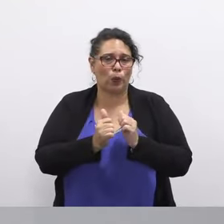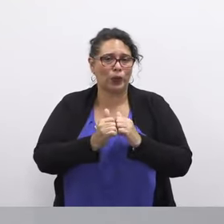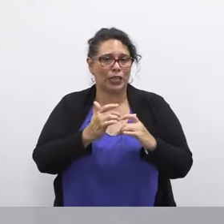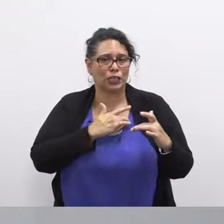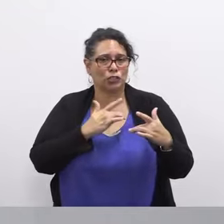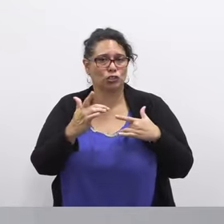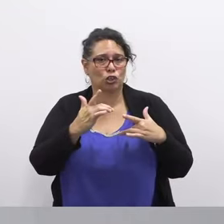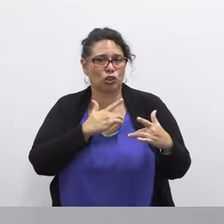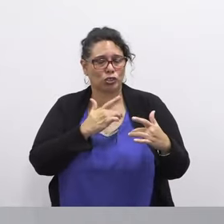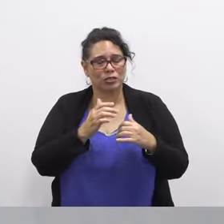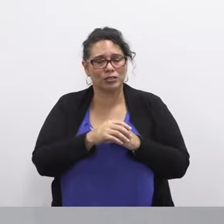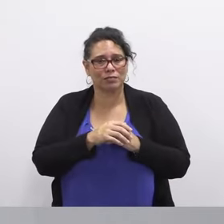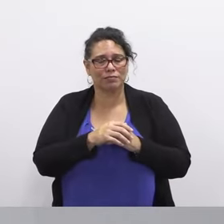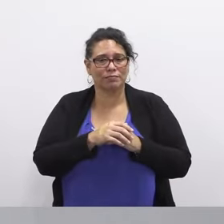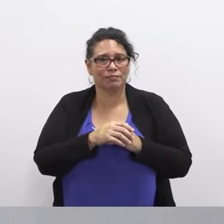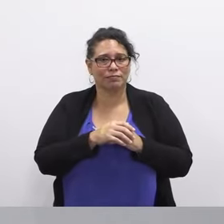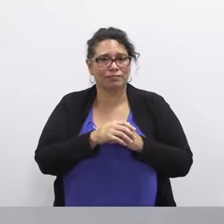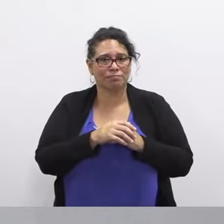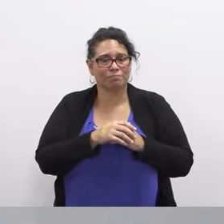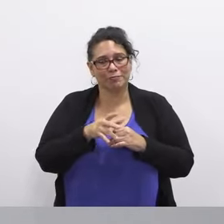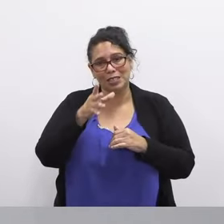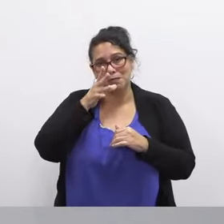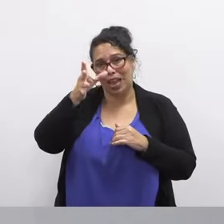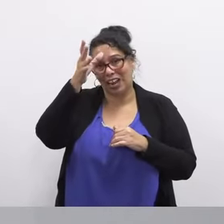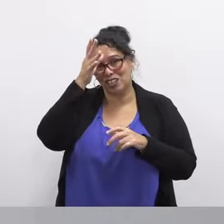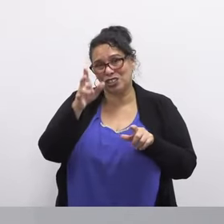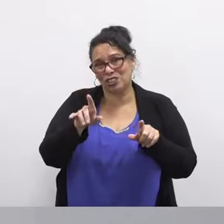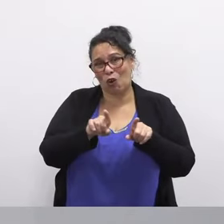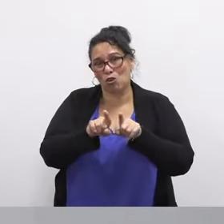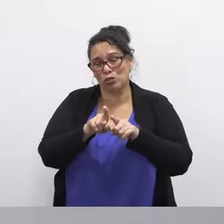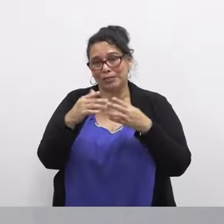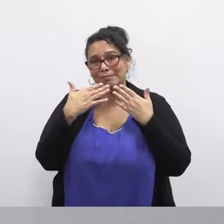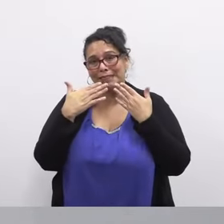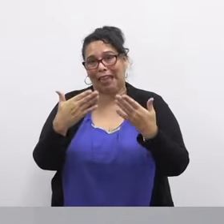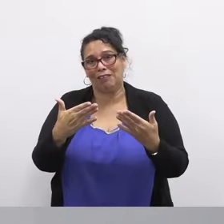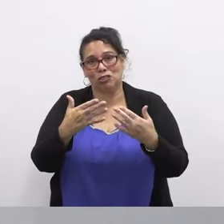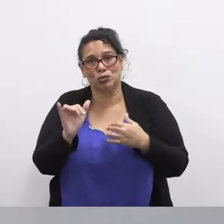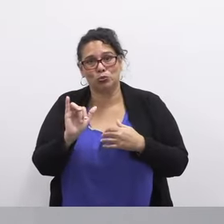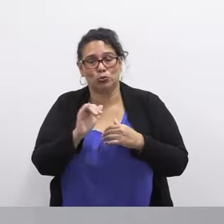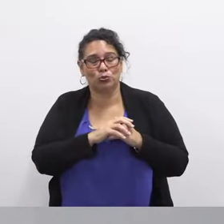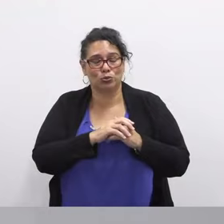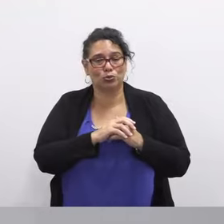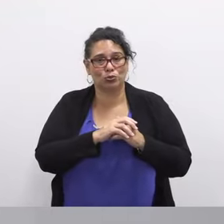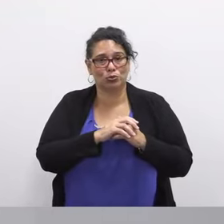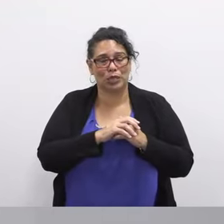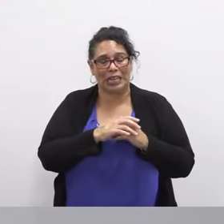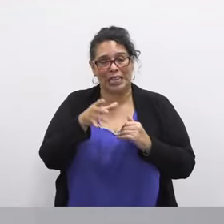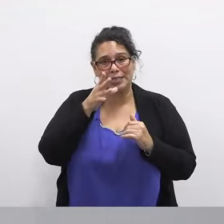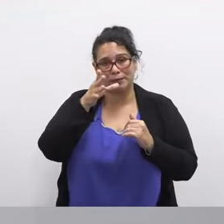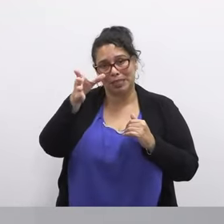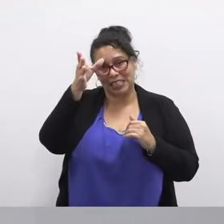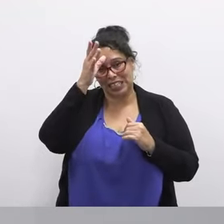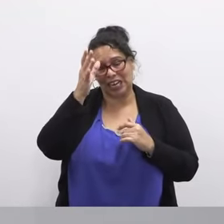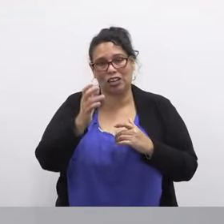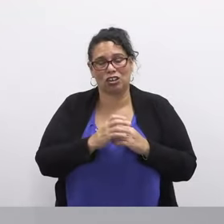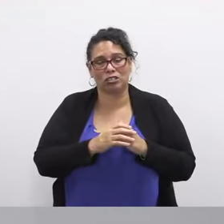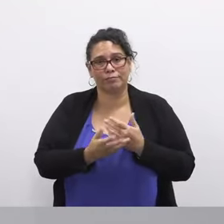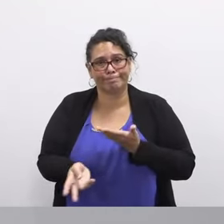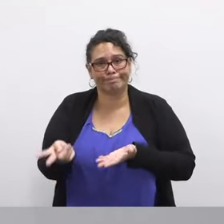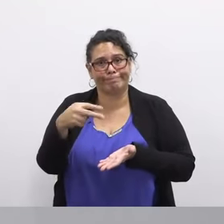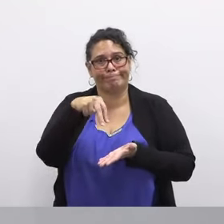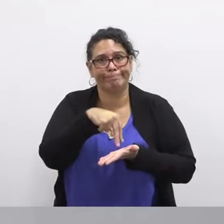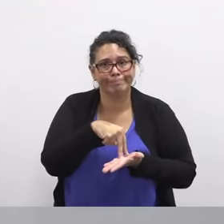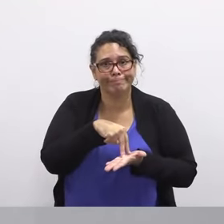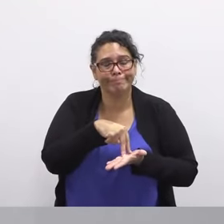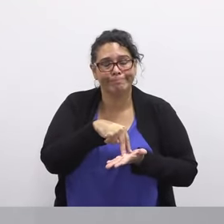concerns. But, you know, parents have also been thankful. And parents have also stepped up to